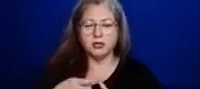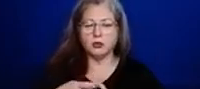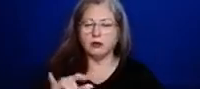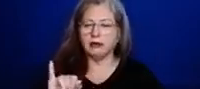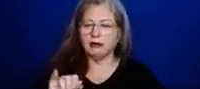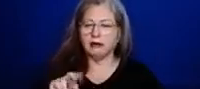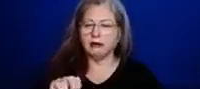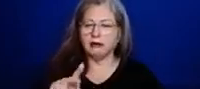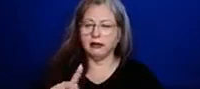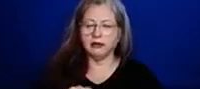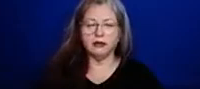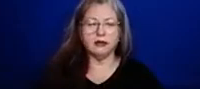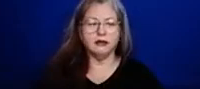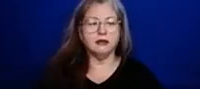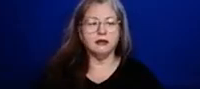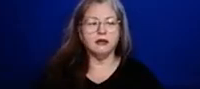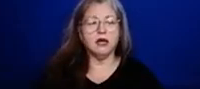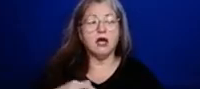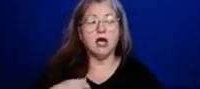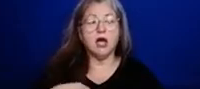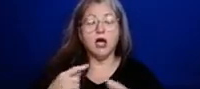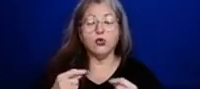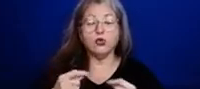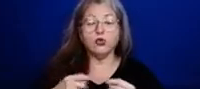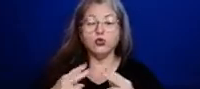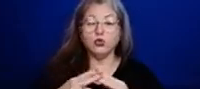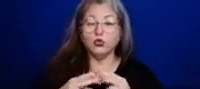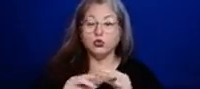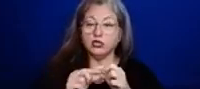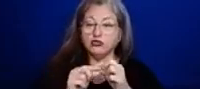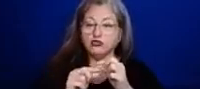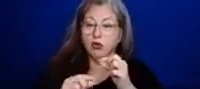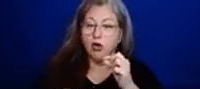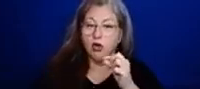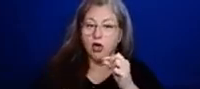ink. So I used straws